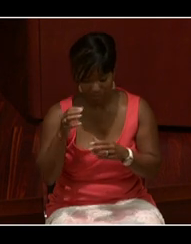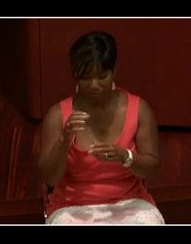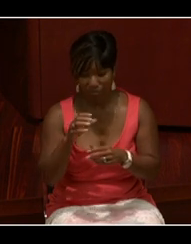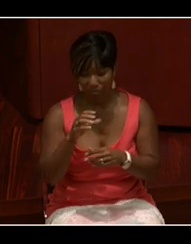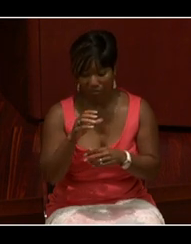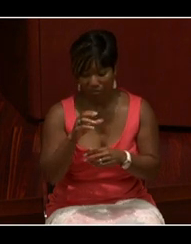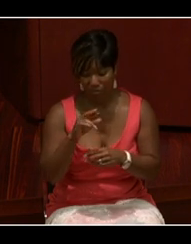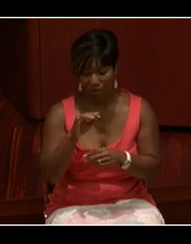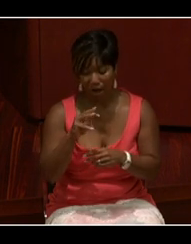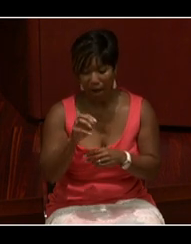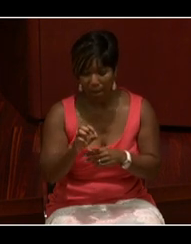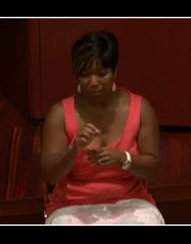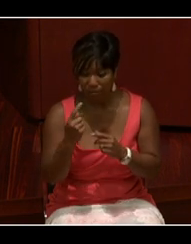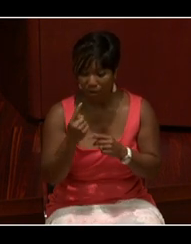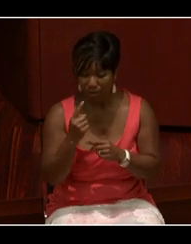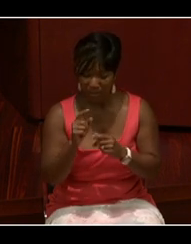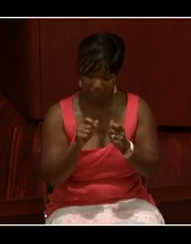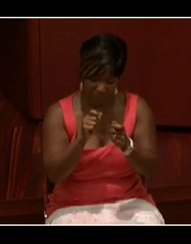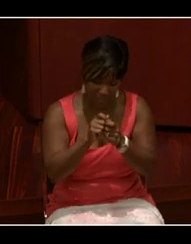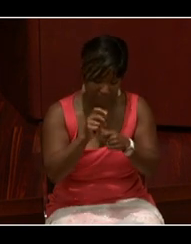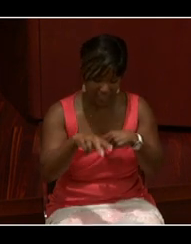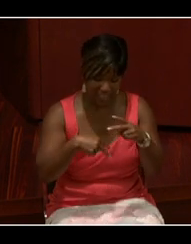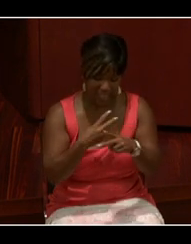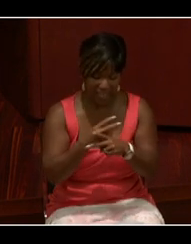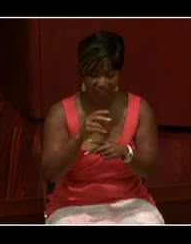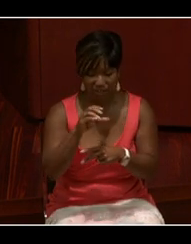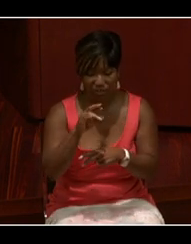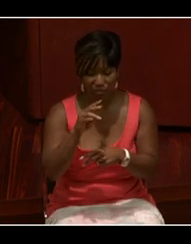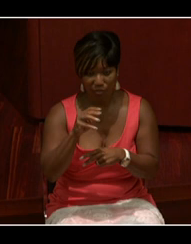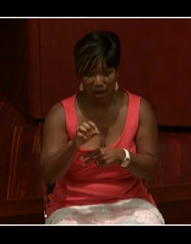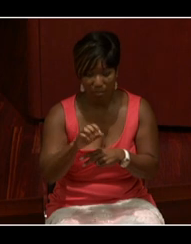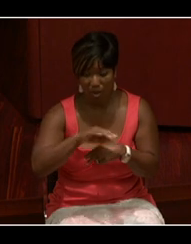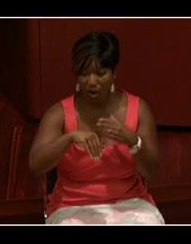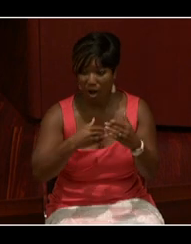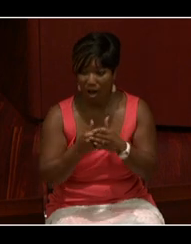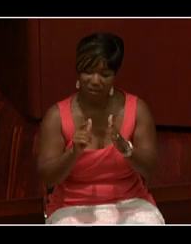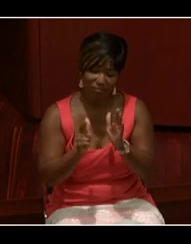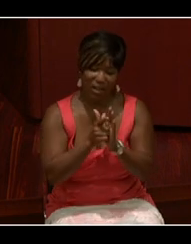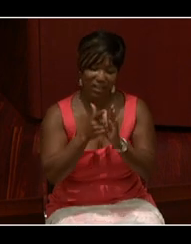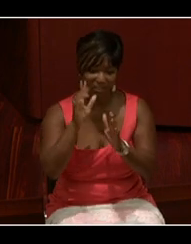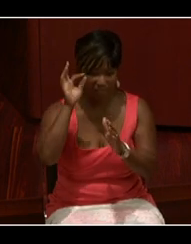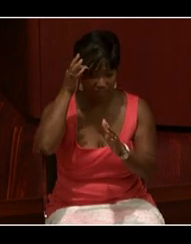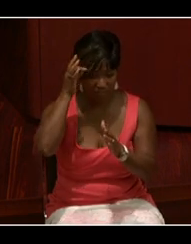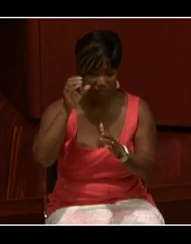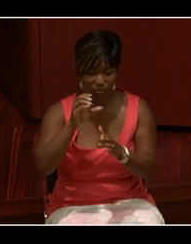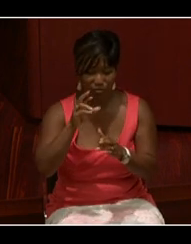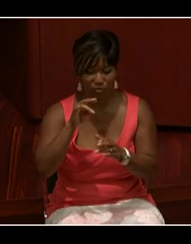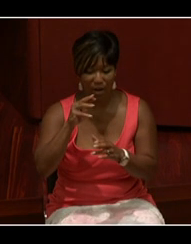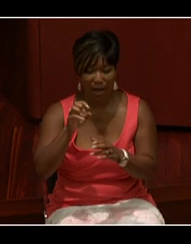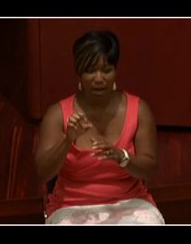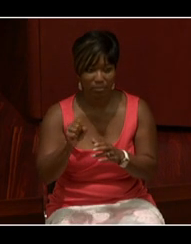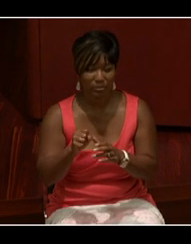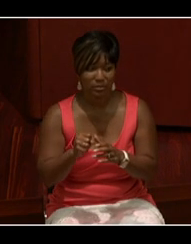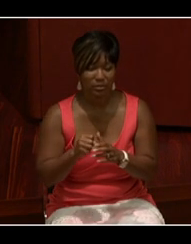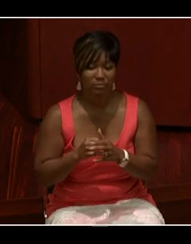specific set of types of crimes listed, all violations of federal crimes.